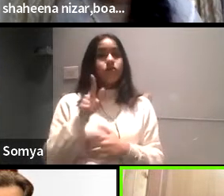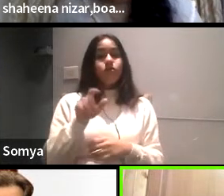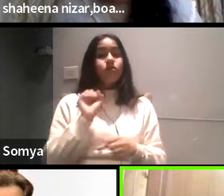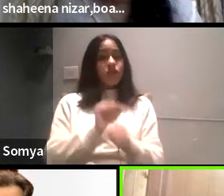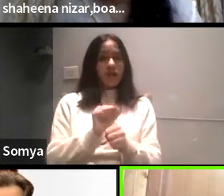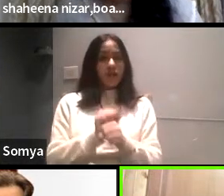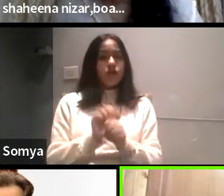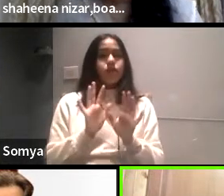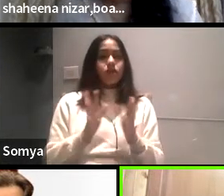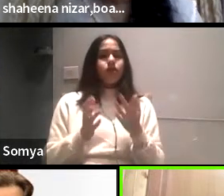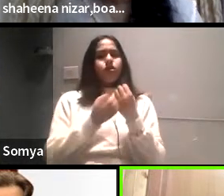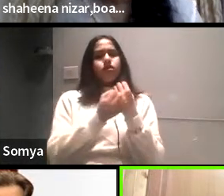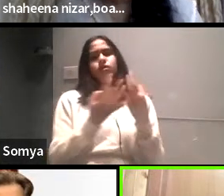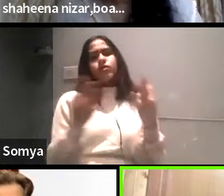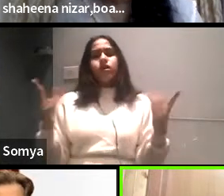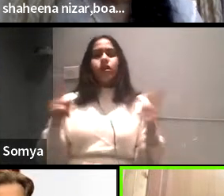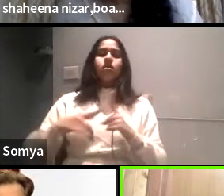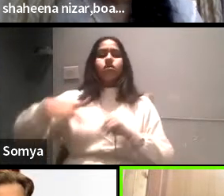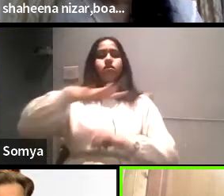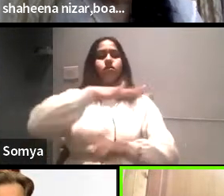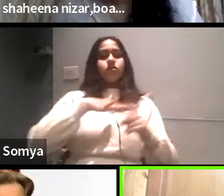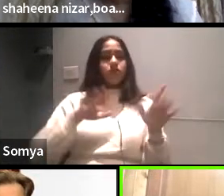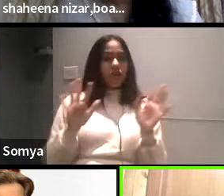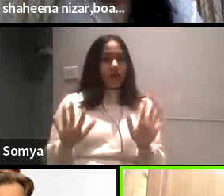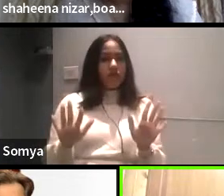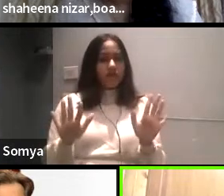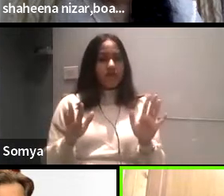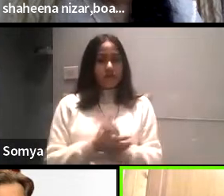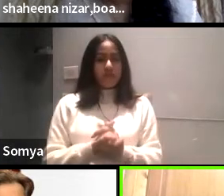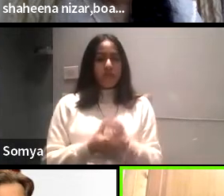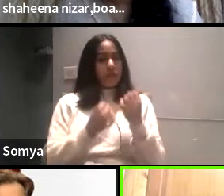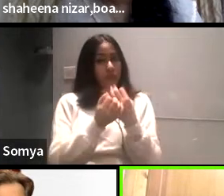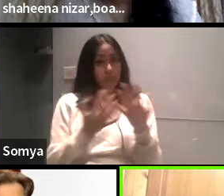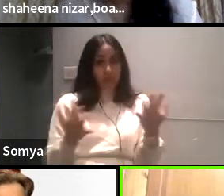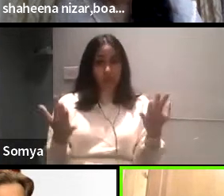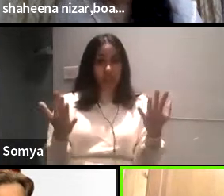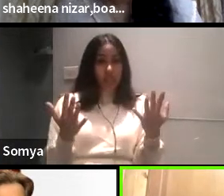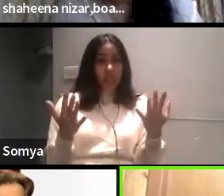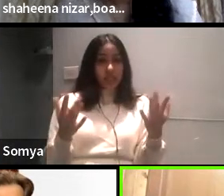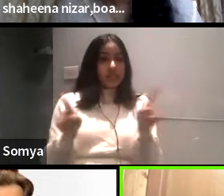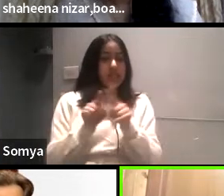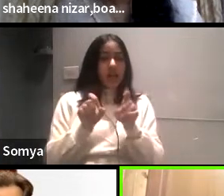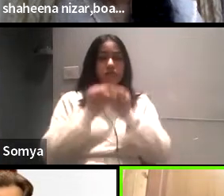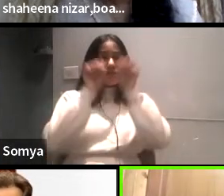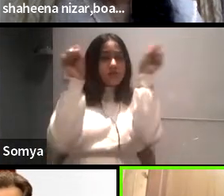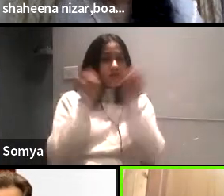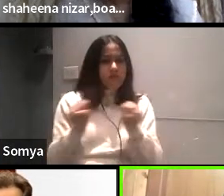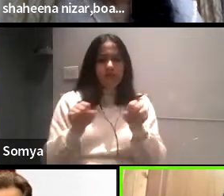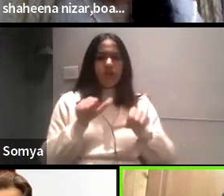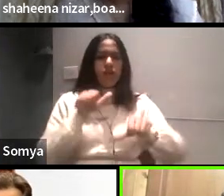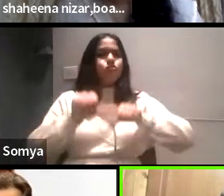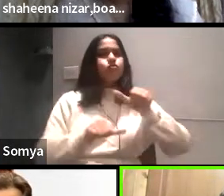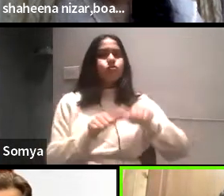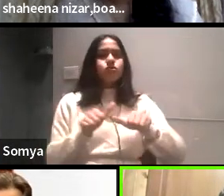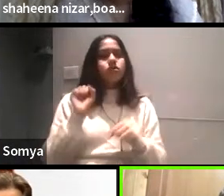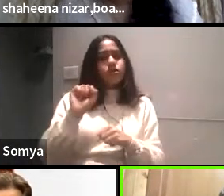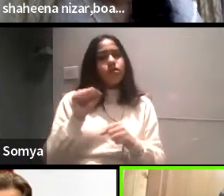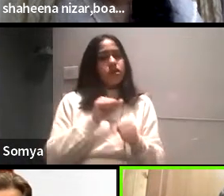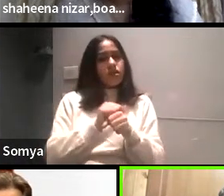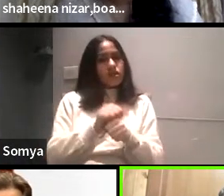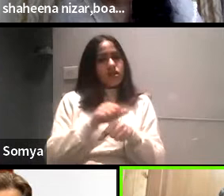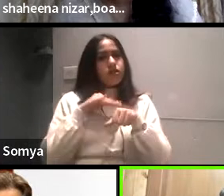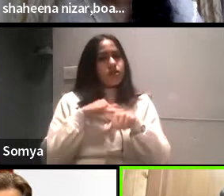you have worked in various environments. You have worked in various systems, process, and you have